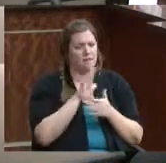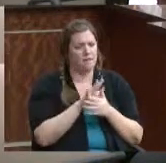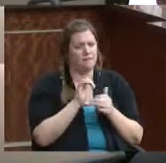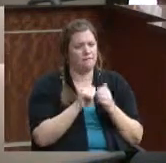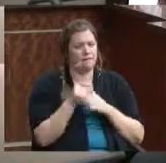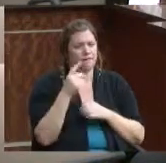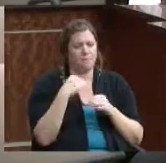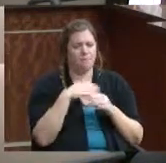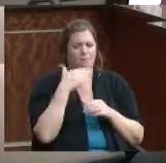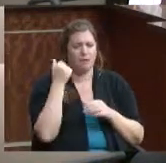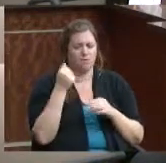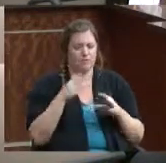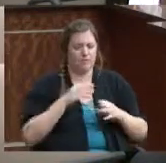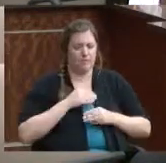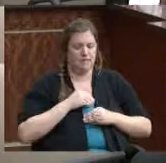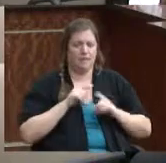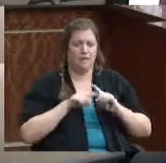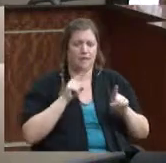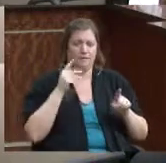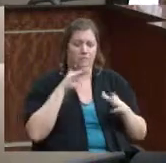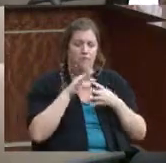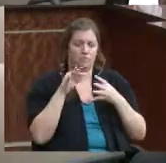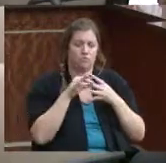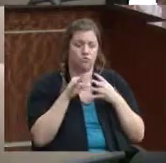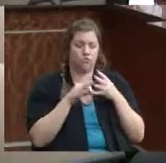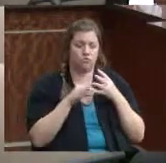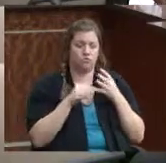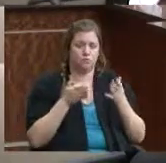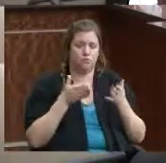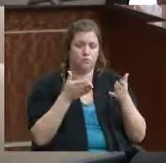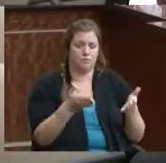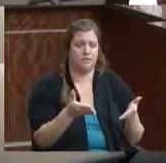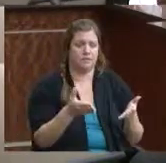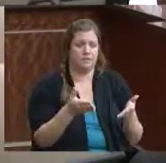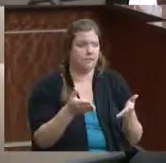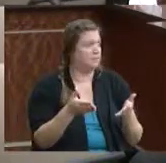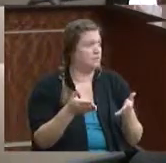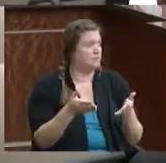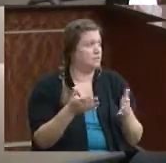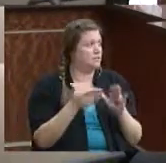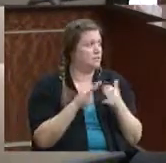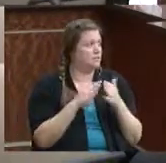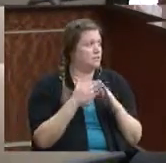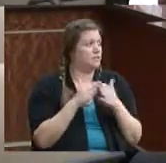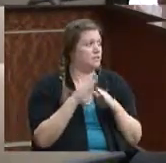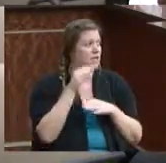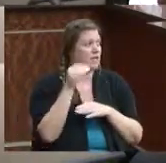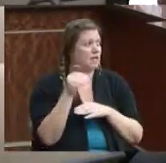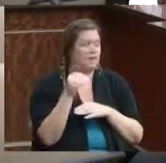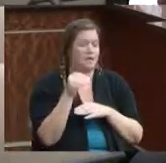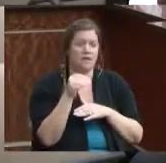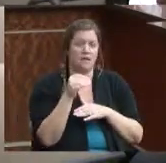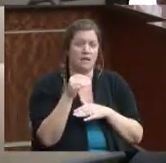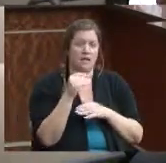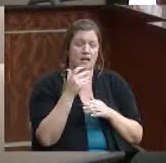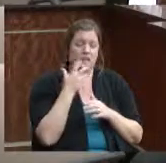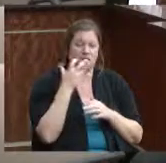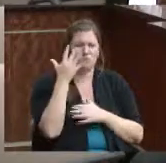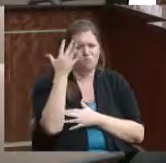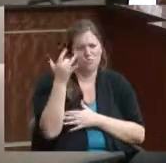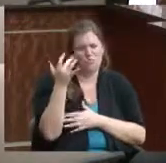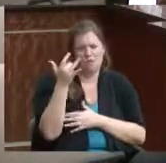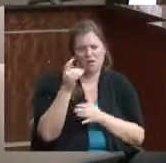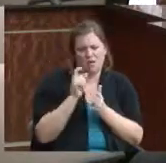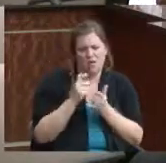would have been better received if the options considered were presented to the community and an explanation of why